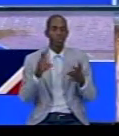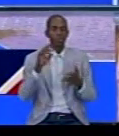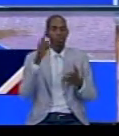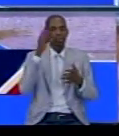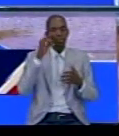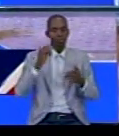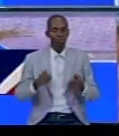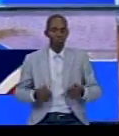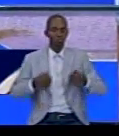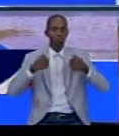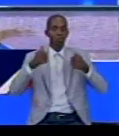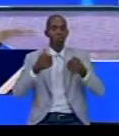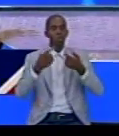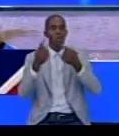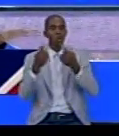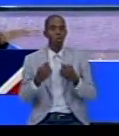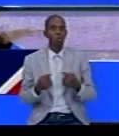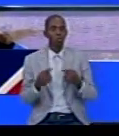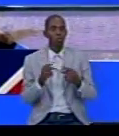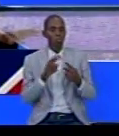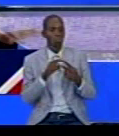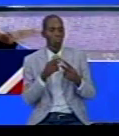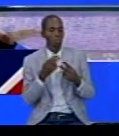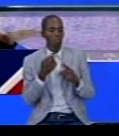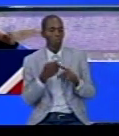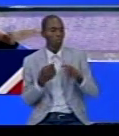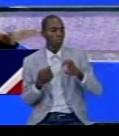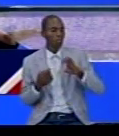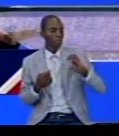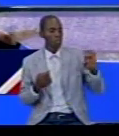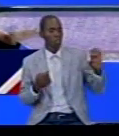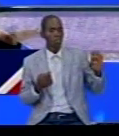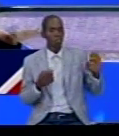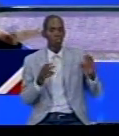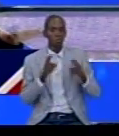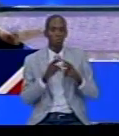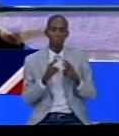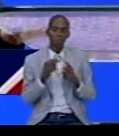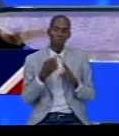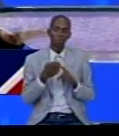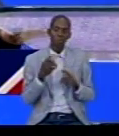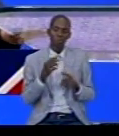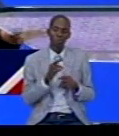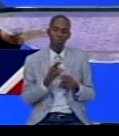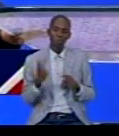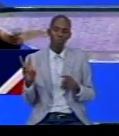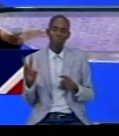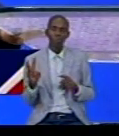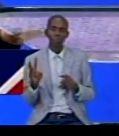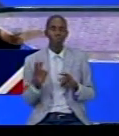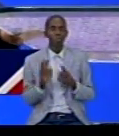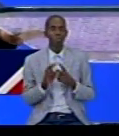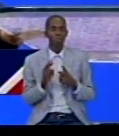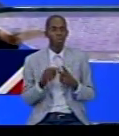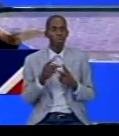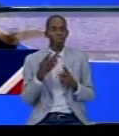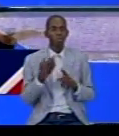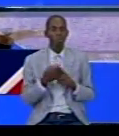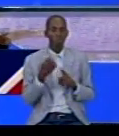cometh neither from the east, nor from the west, nor